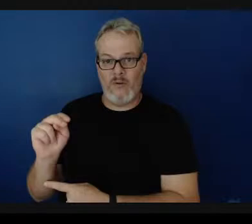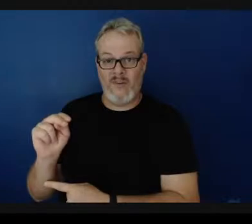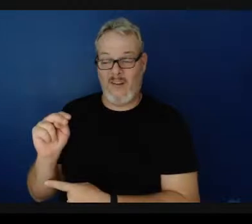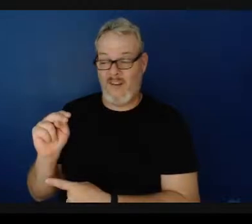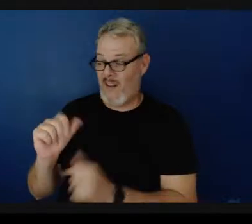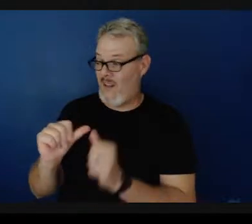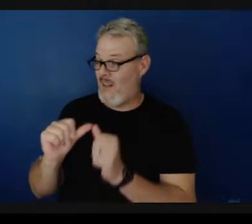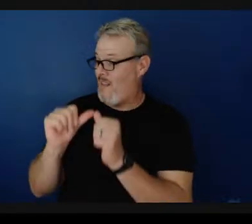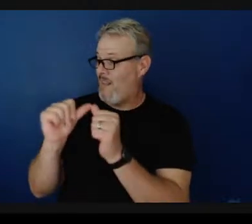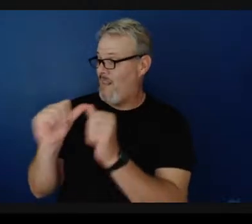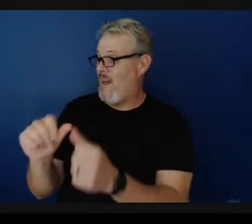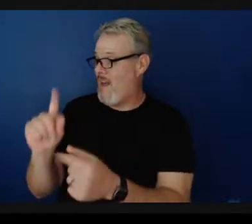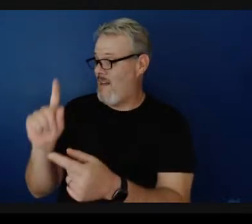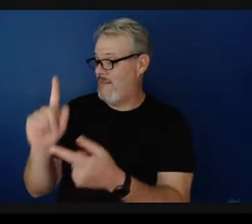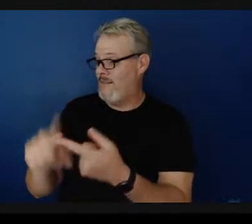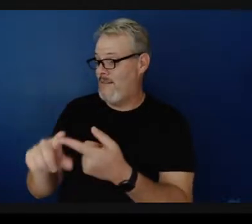until